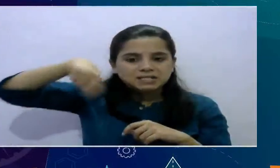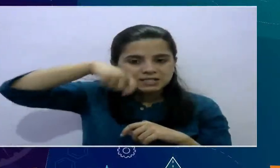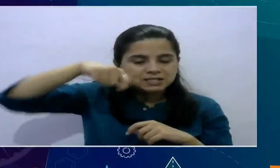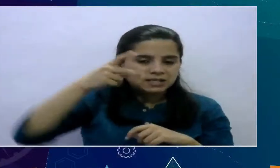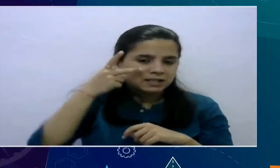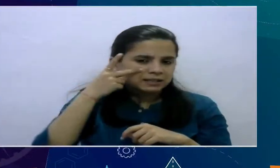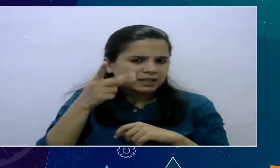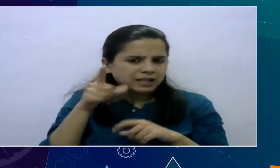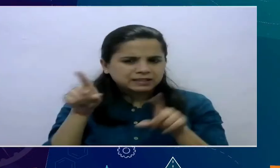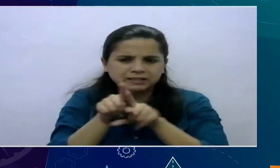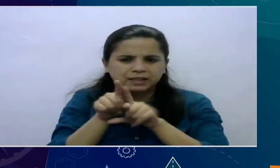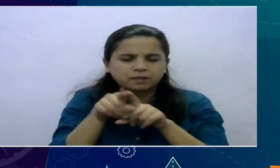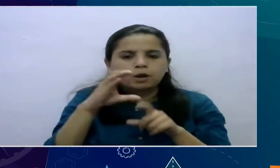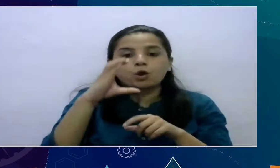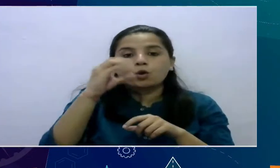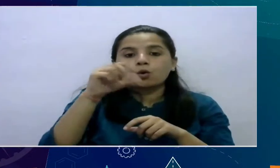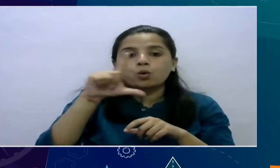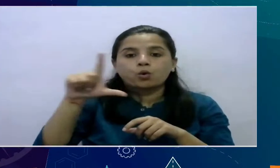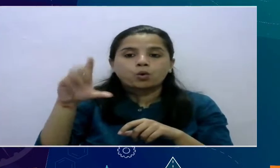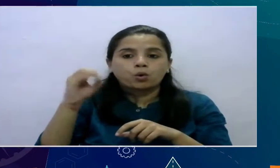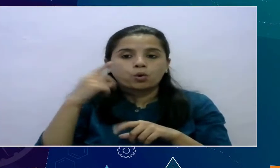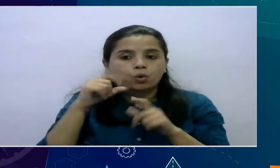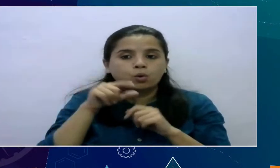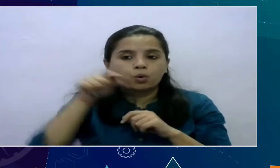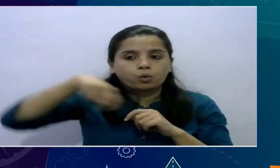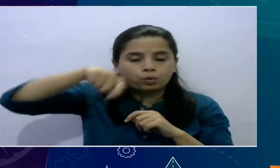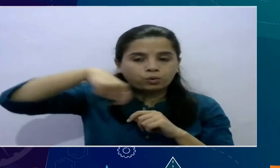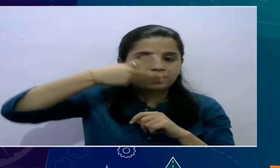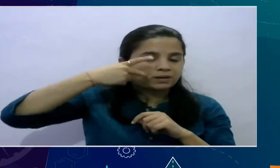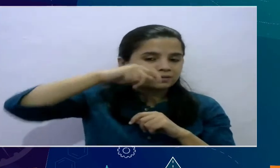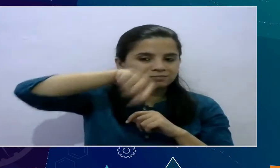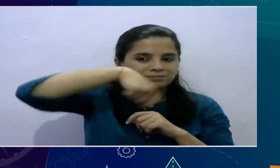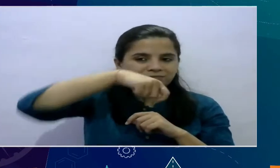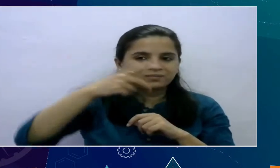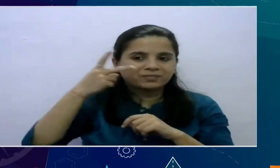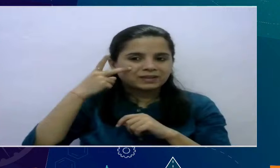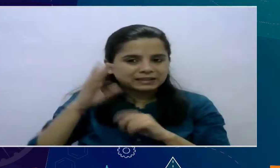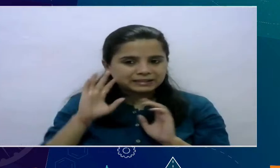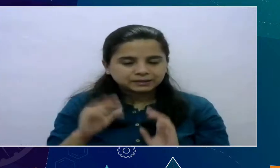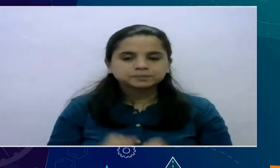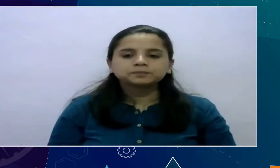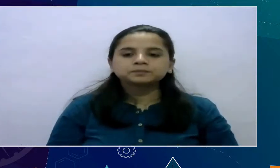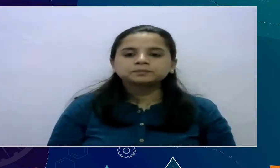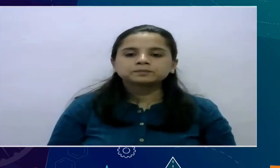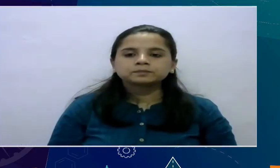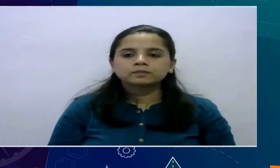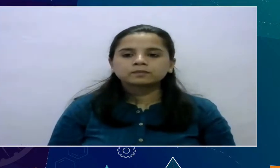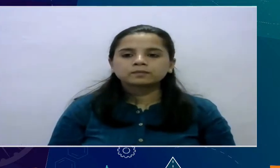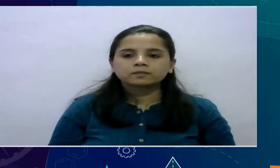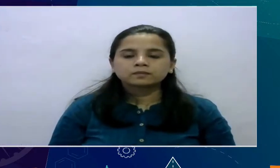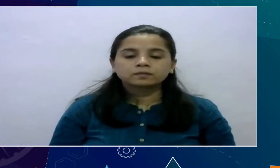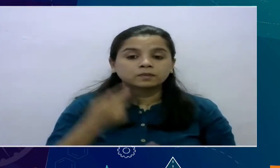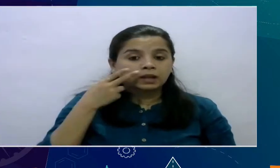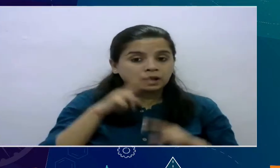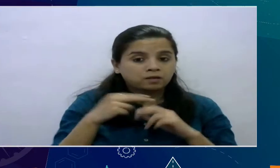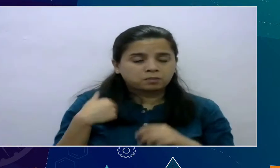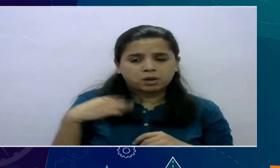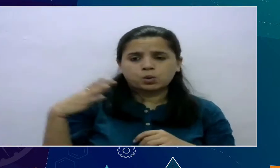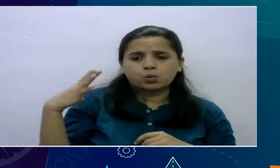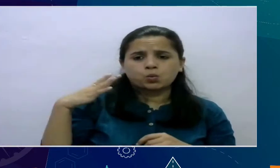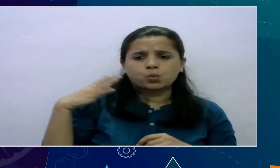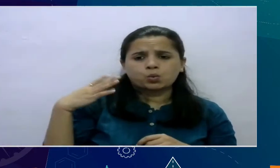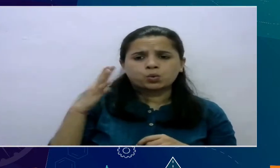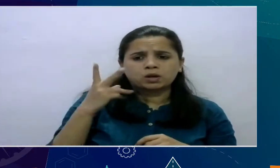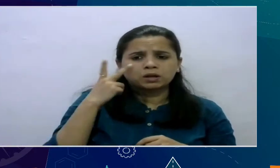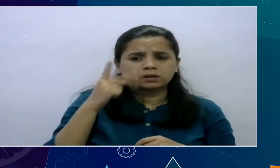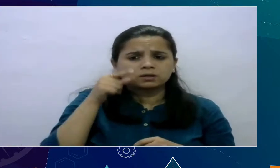aside. Colloidal solution, I'm just turning it, and this one I'm just turning it. Just see. If I just wait for some time, I